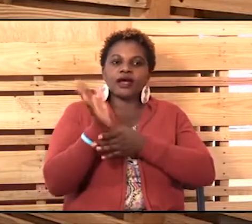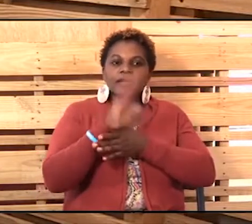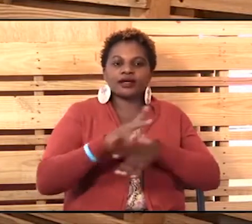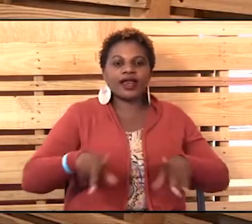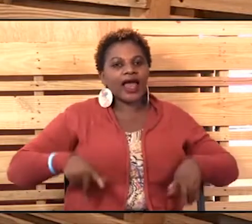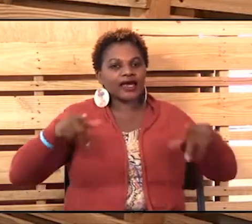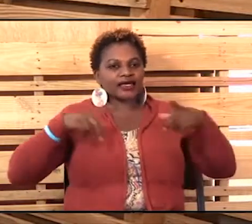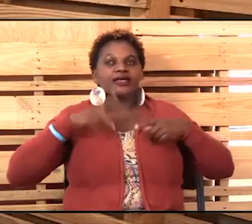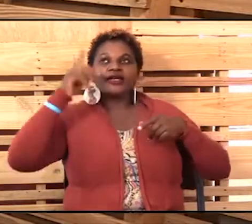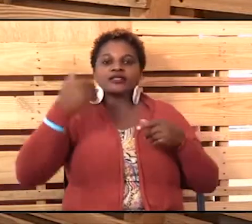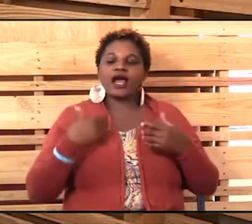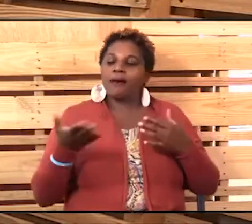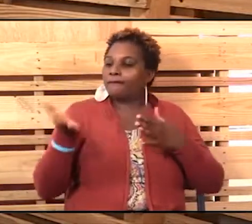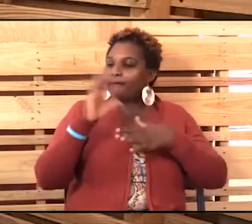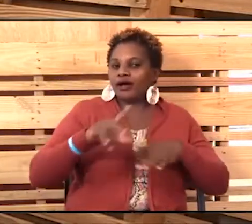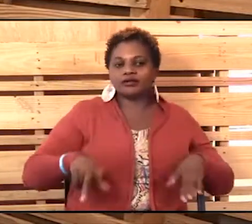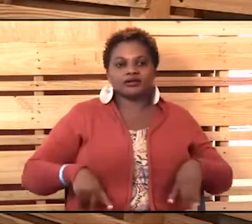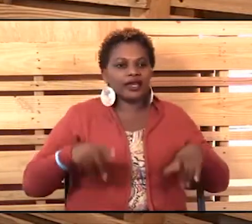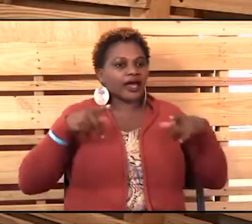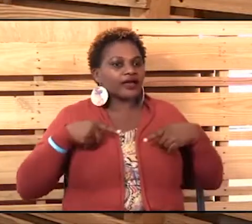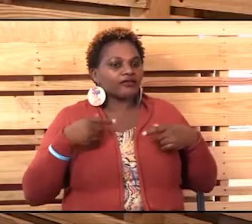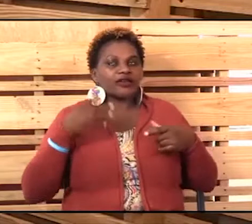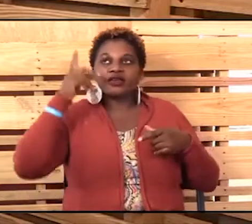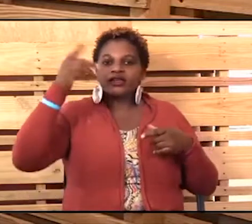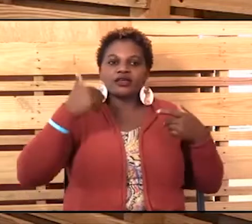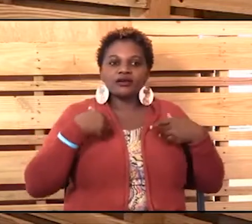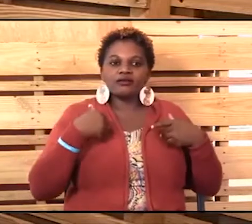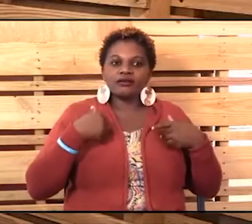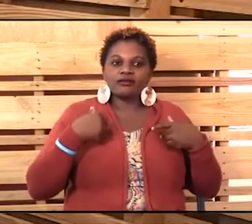back to life. He has come back to life.